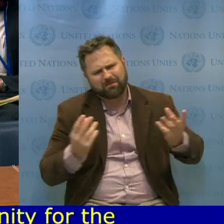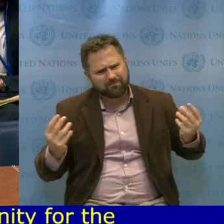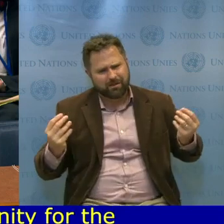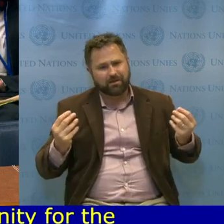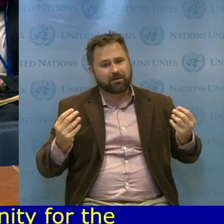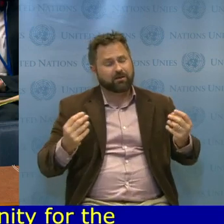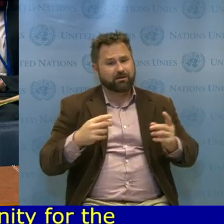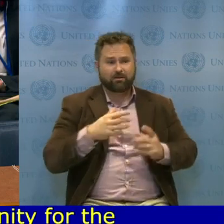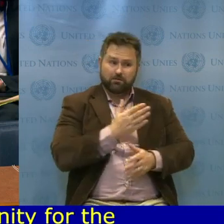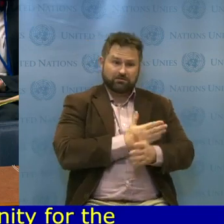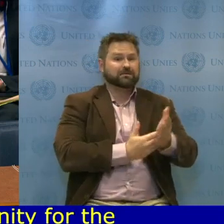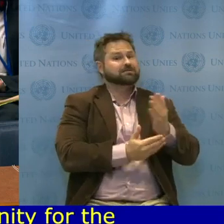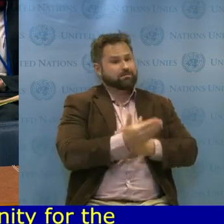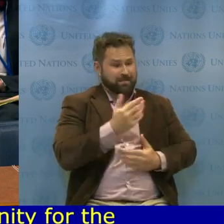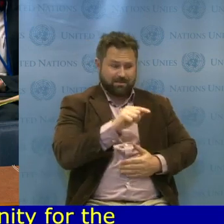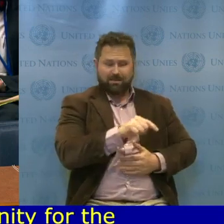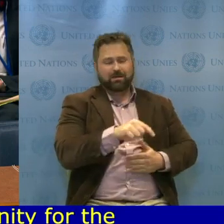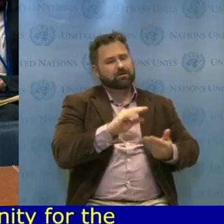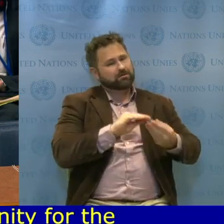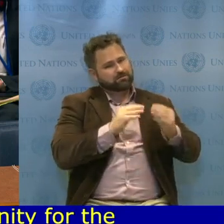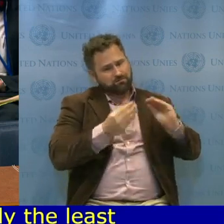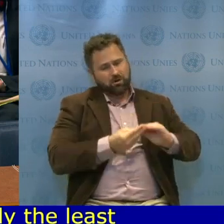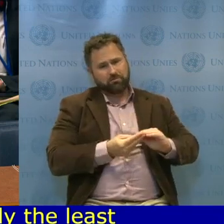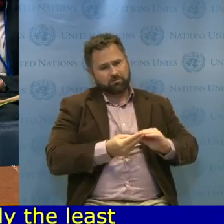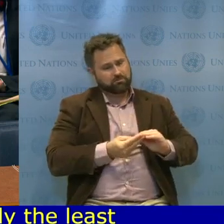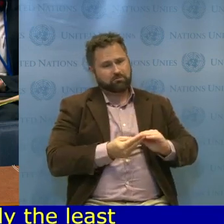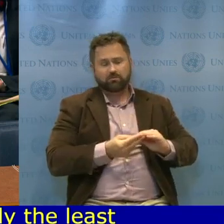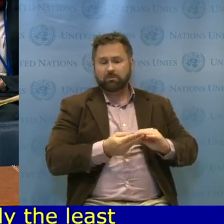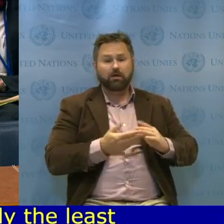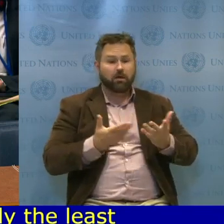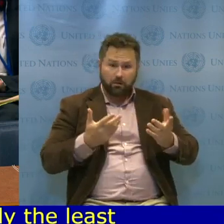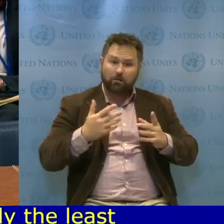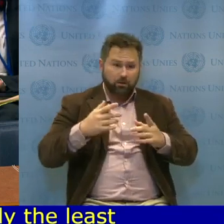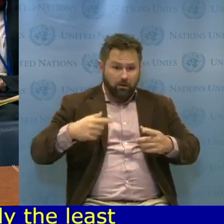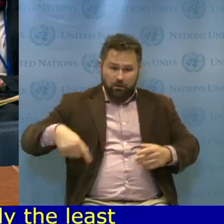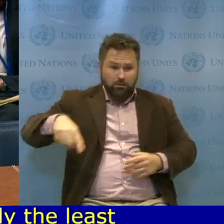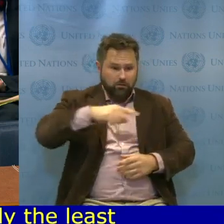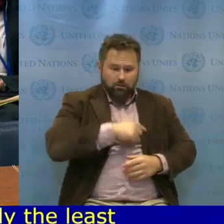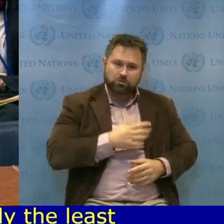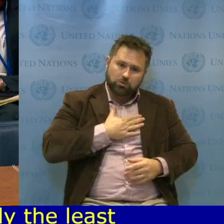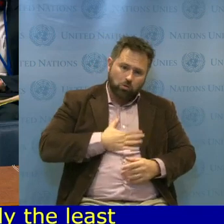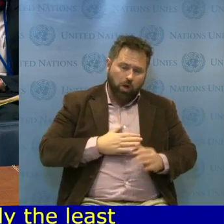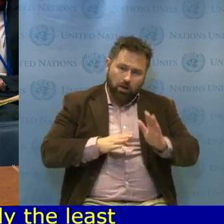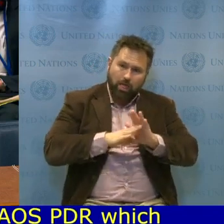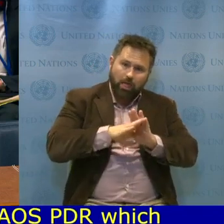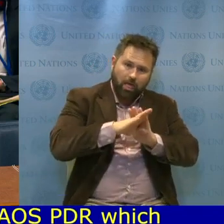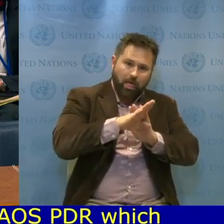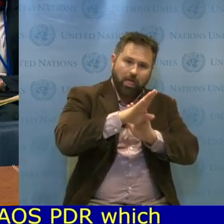issue, in our pursuit of sustainable development. So that no one